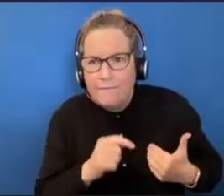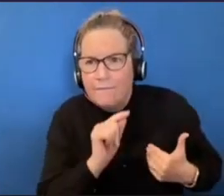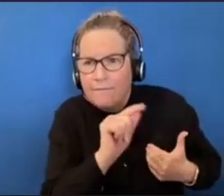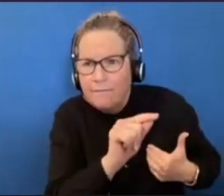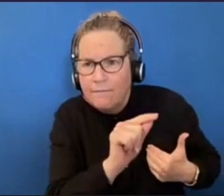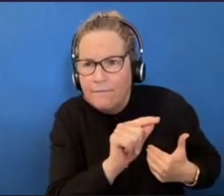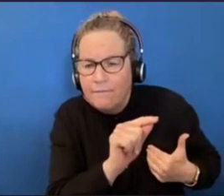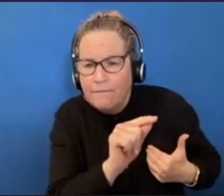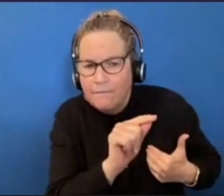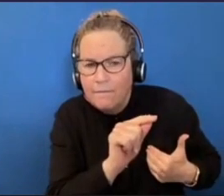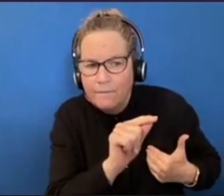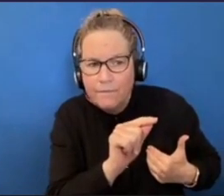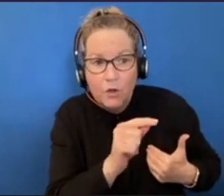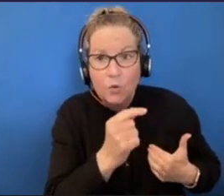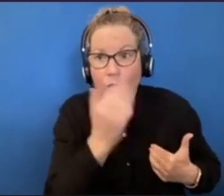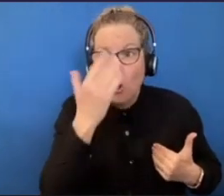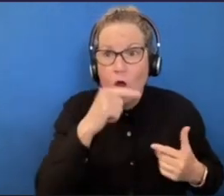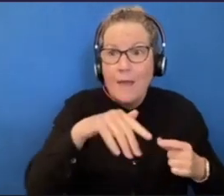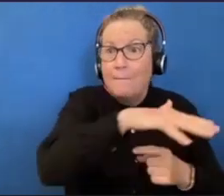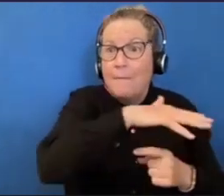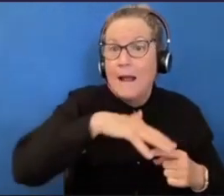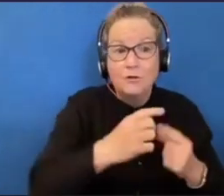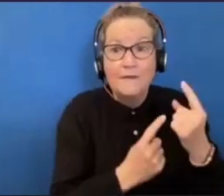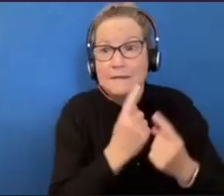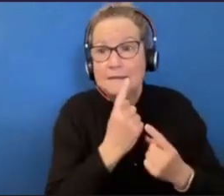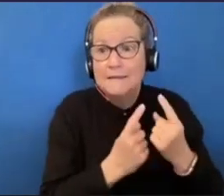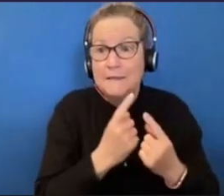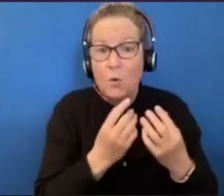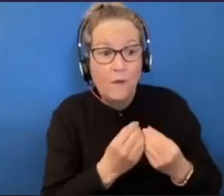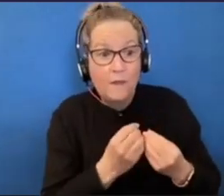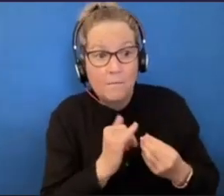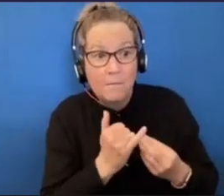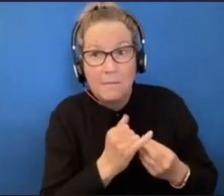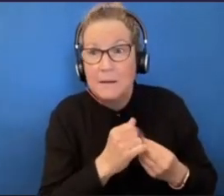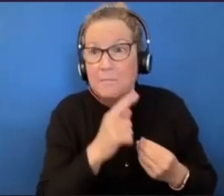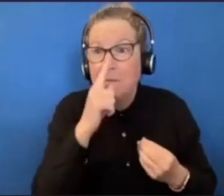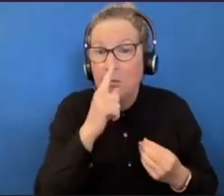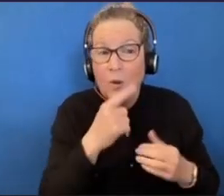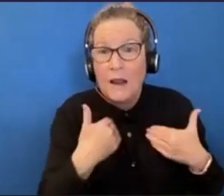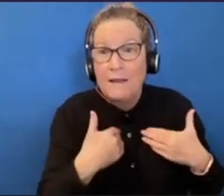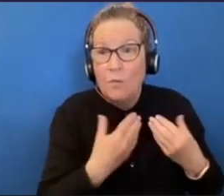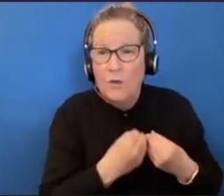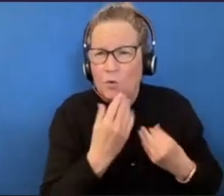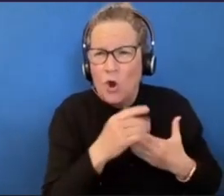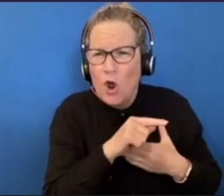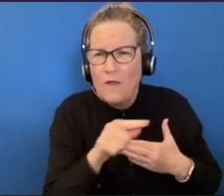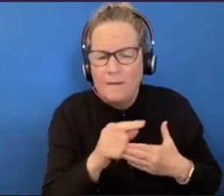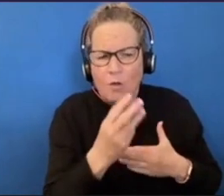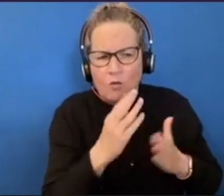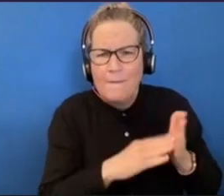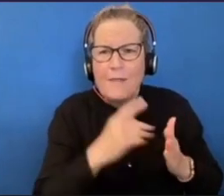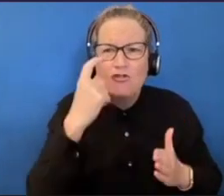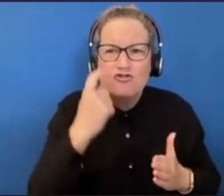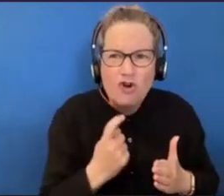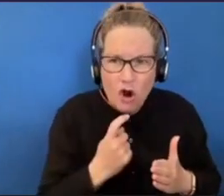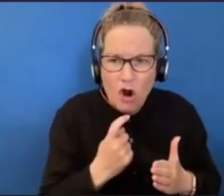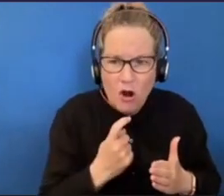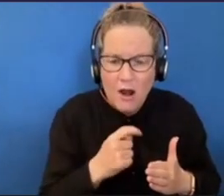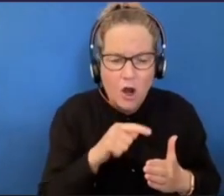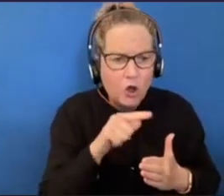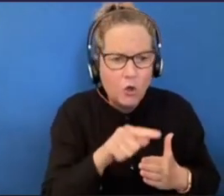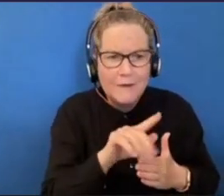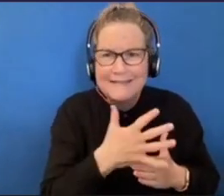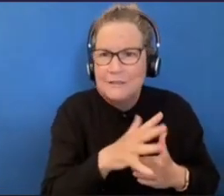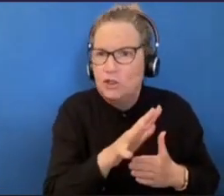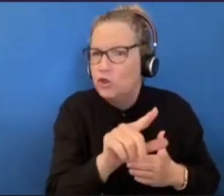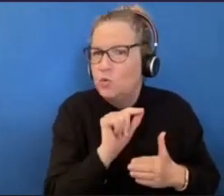city that you don't know, with people as potential roommates for 3 months that you don't know, and with staff that you haven't chosen,